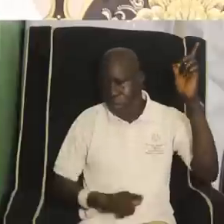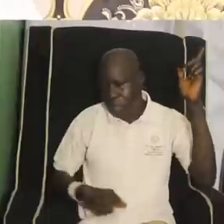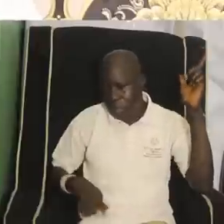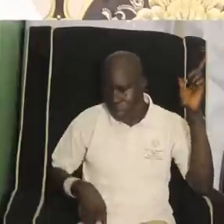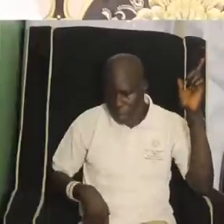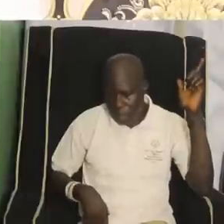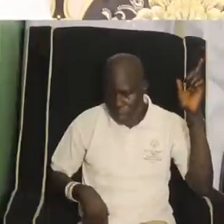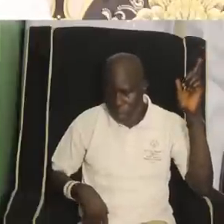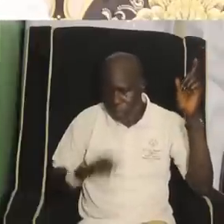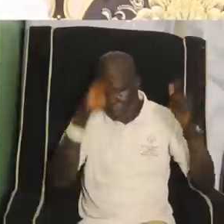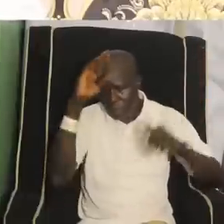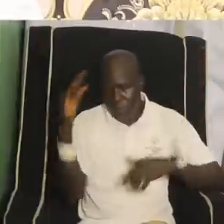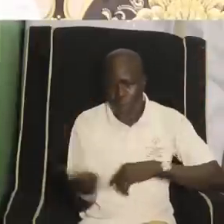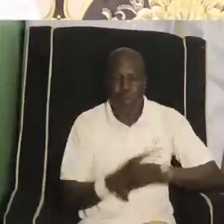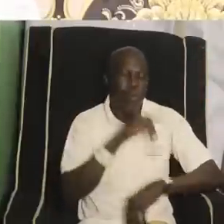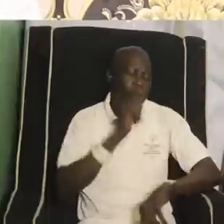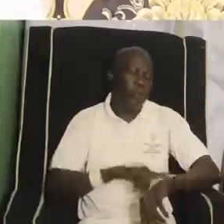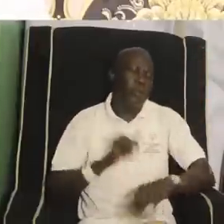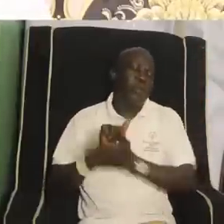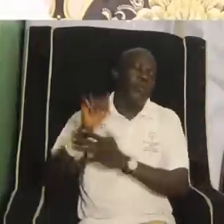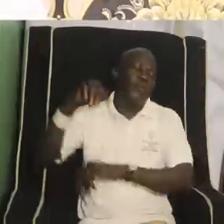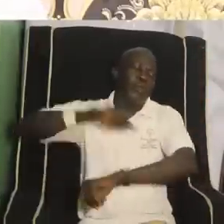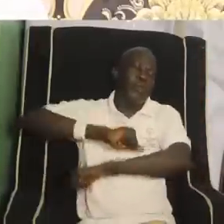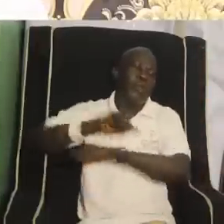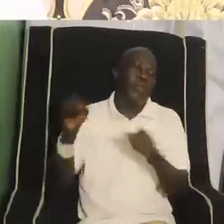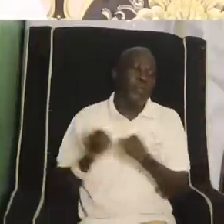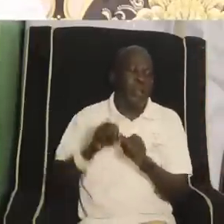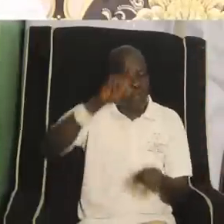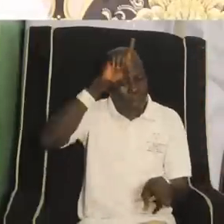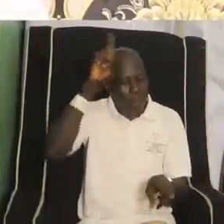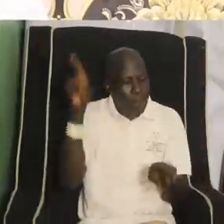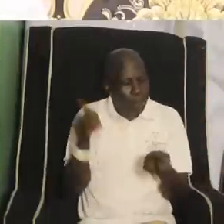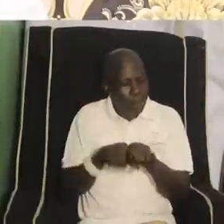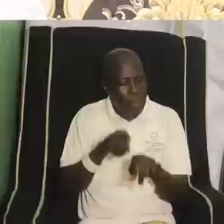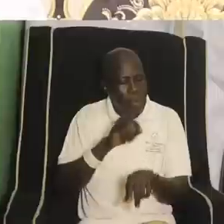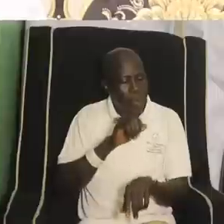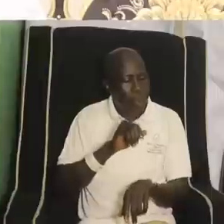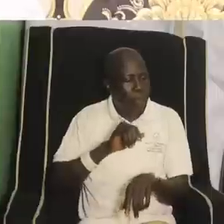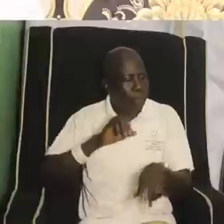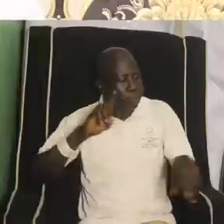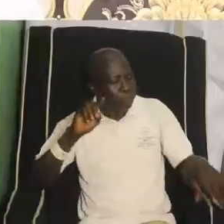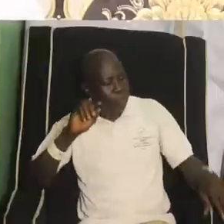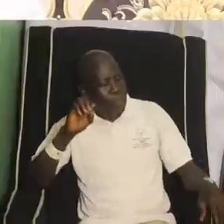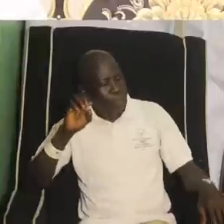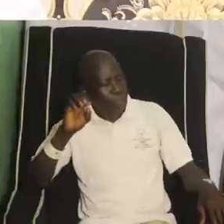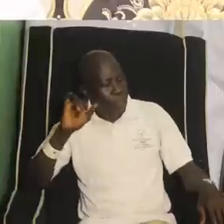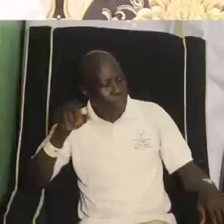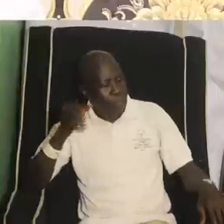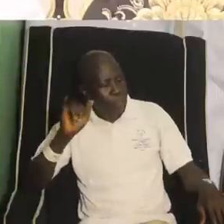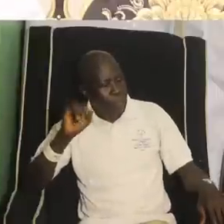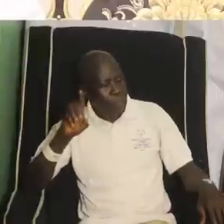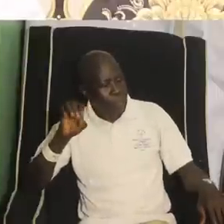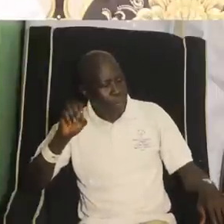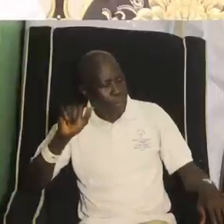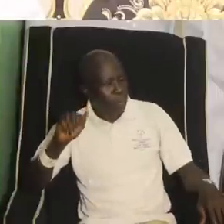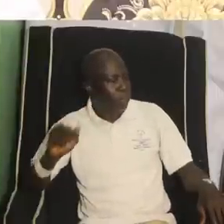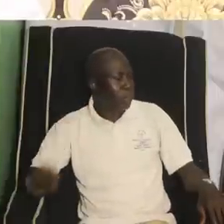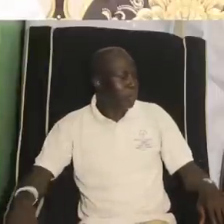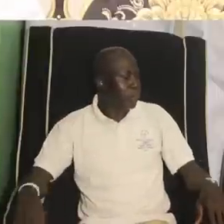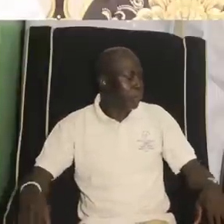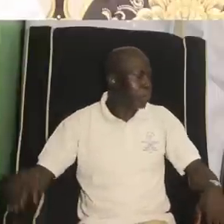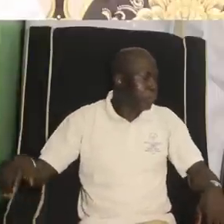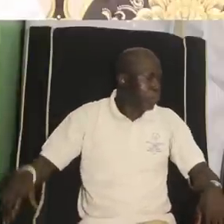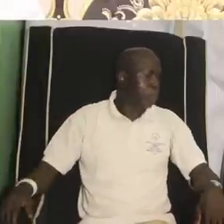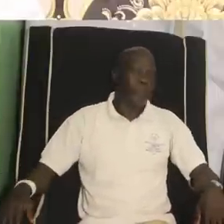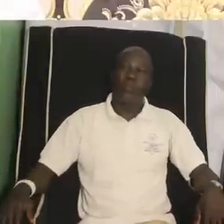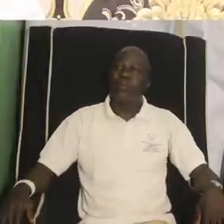In Jesus' name alone. Welcome to segments of Jude. Apostle Bankala to Amen. Arabirin so pe loju aye ohun sese